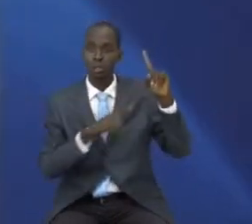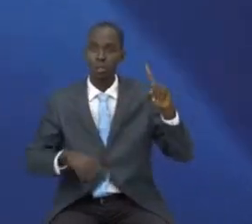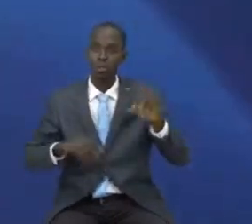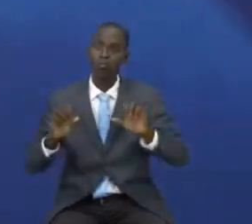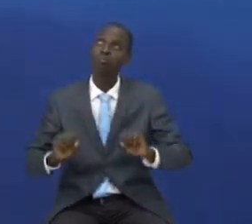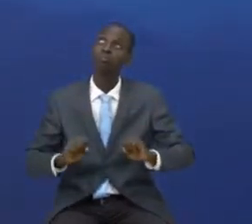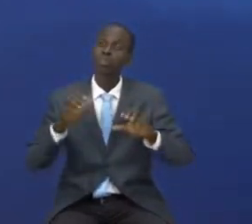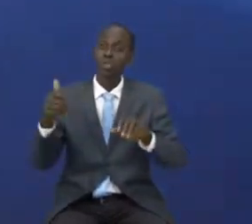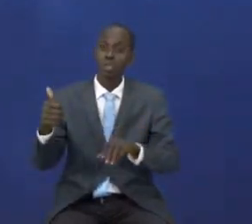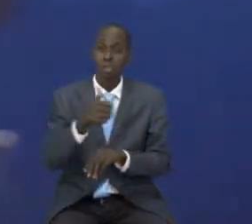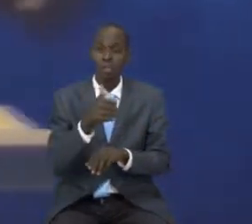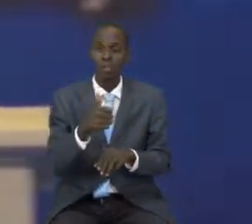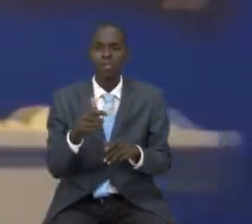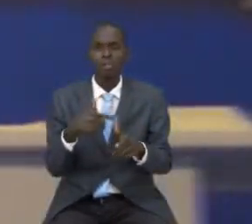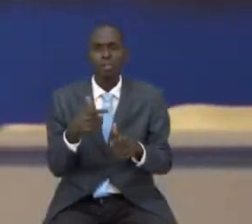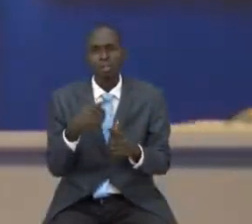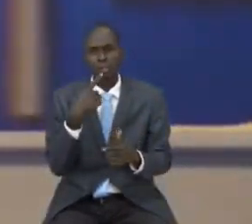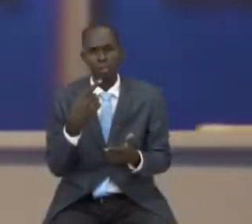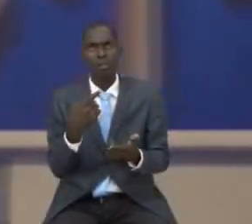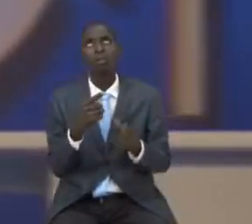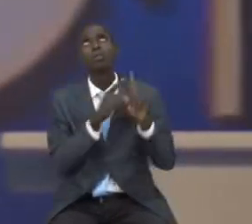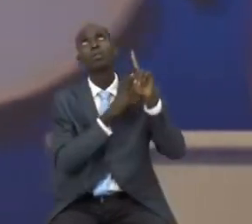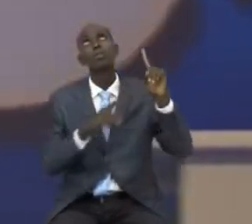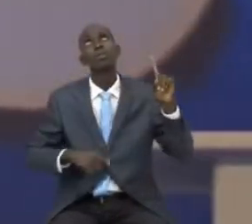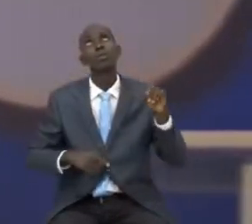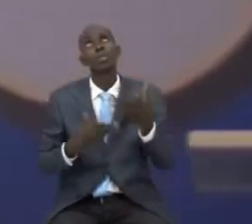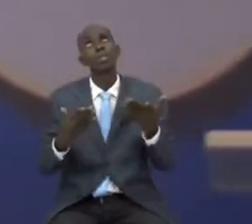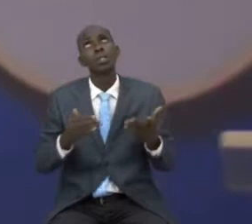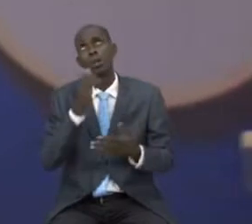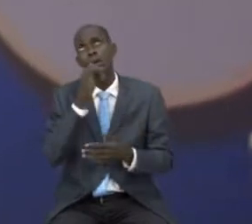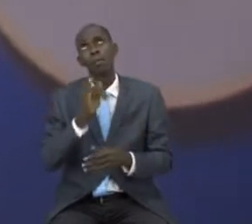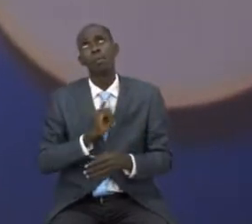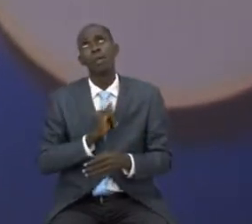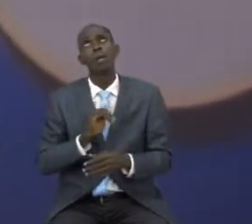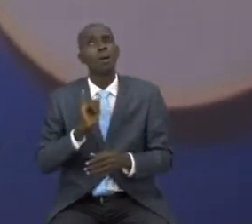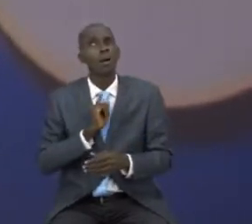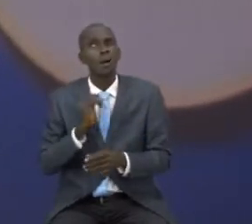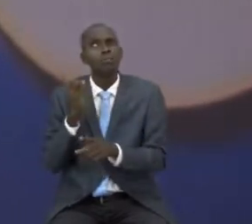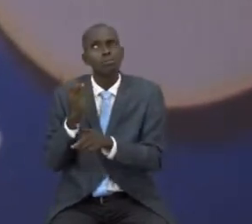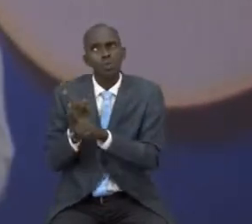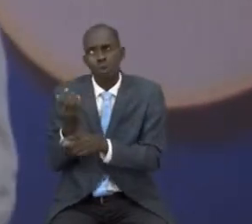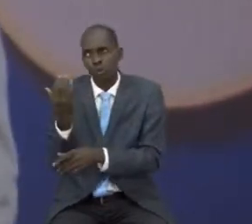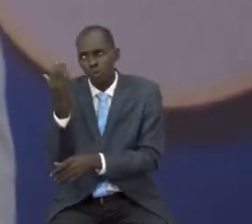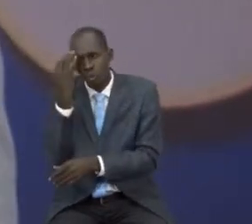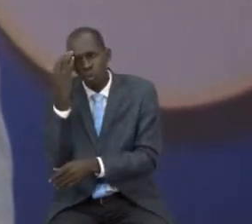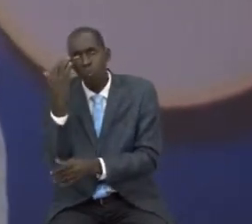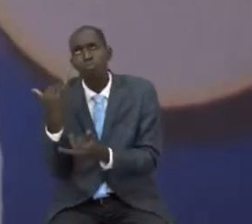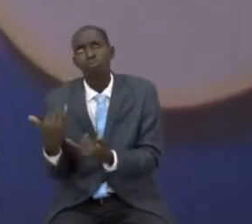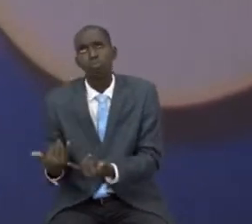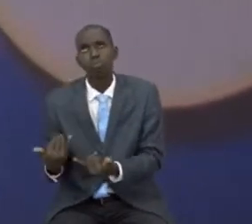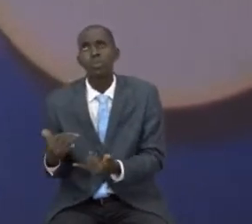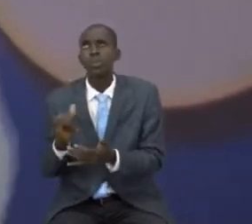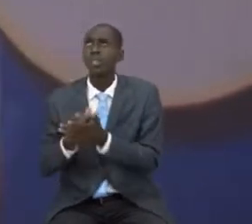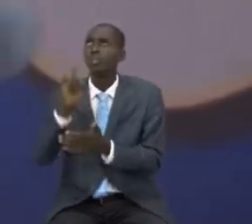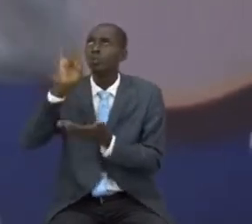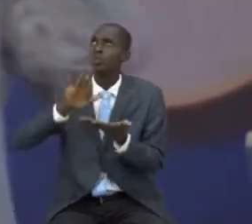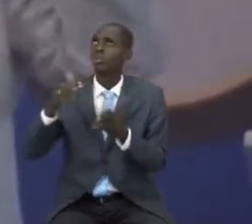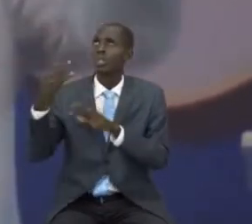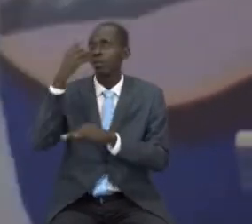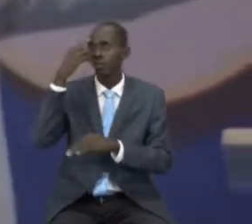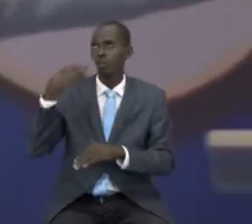the Lord. You said, here am I. I learned, I just knew you died for me.